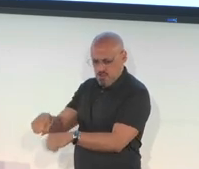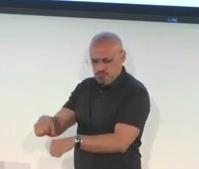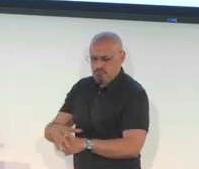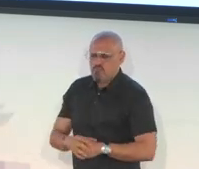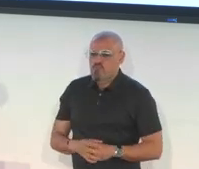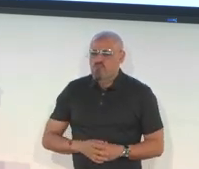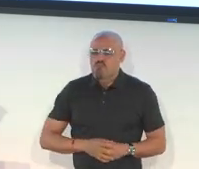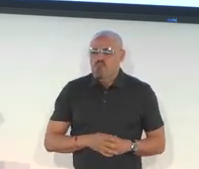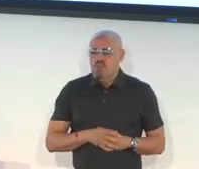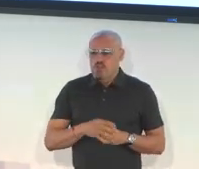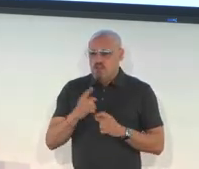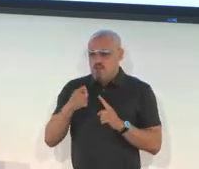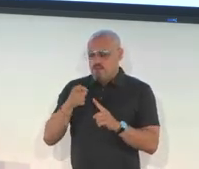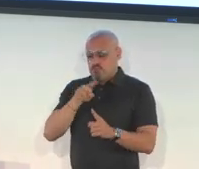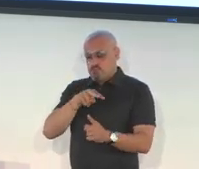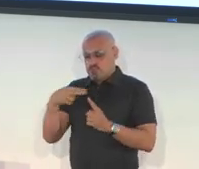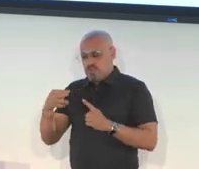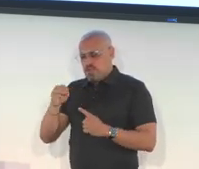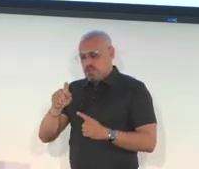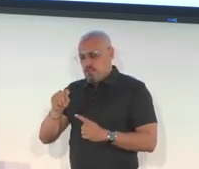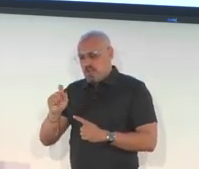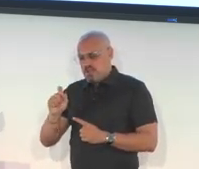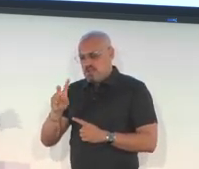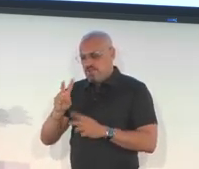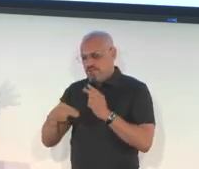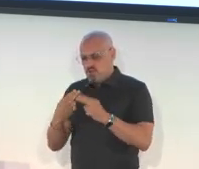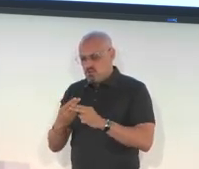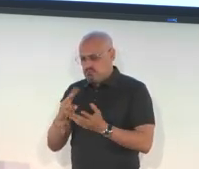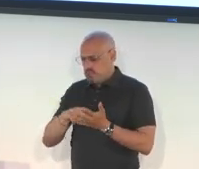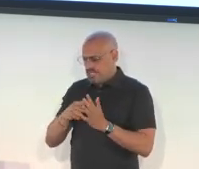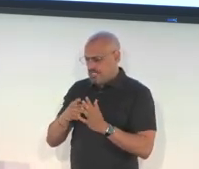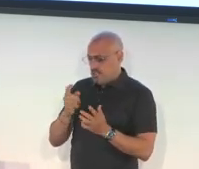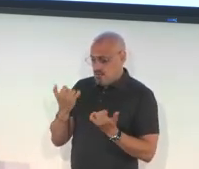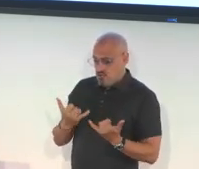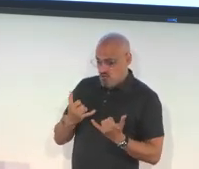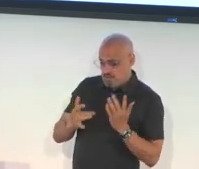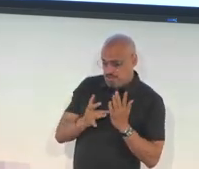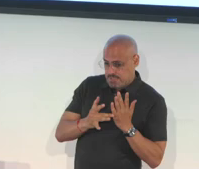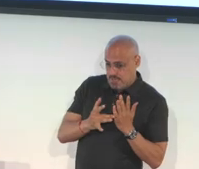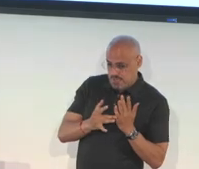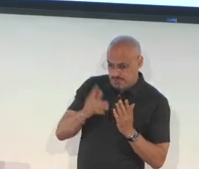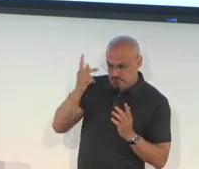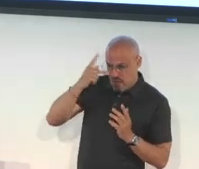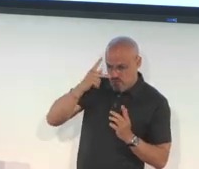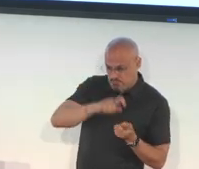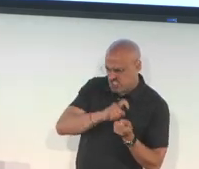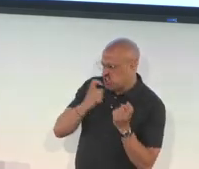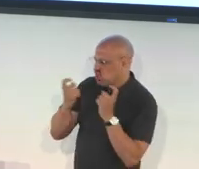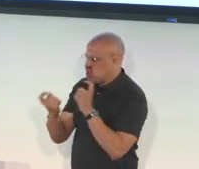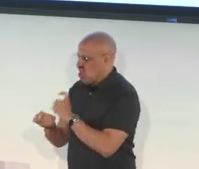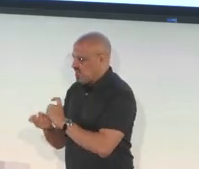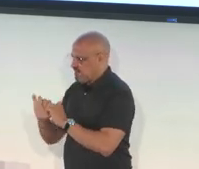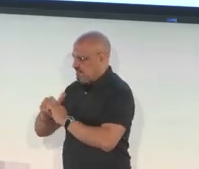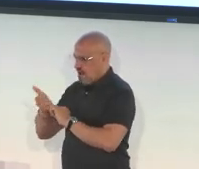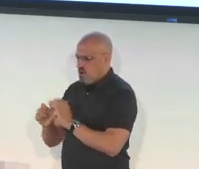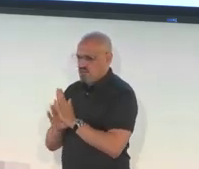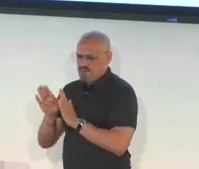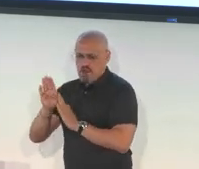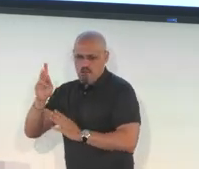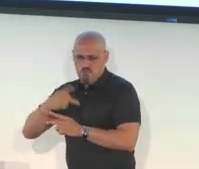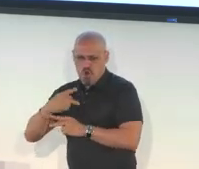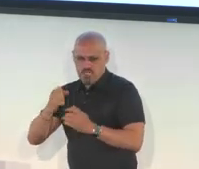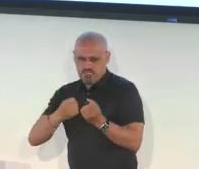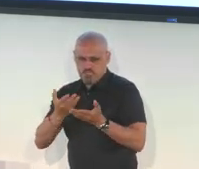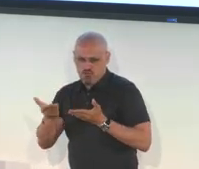And from a metaverse perspective, this means changing our current technology paradigm of how we develop products and